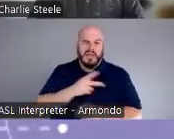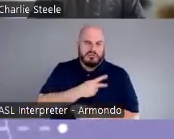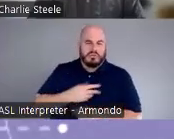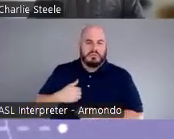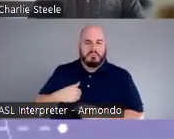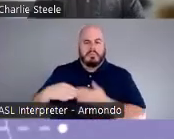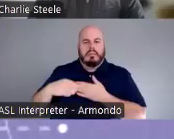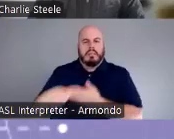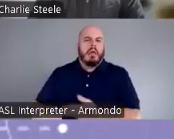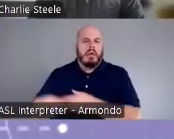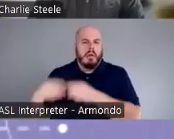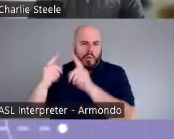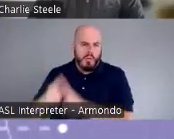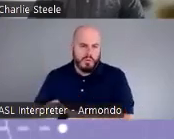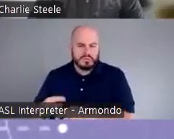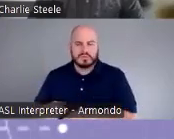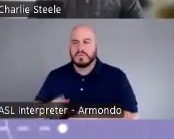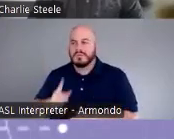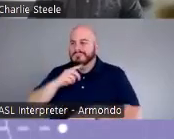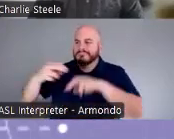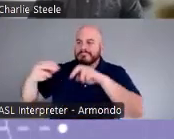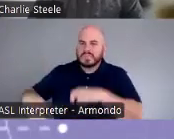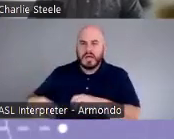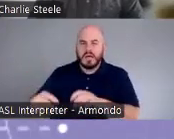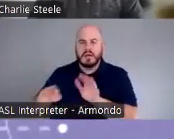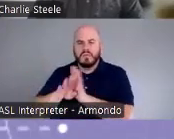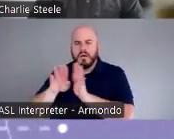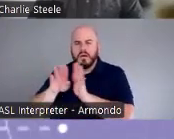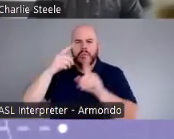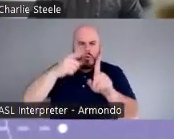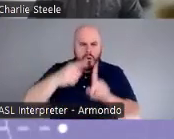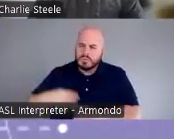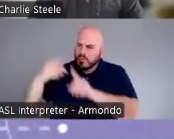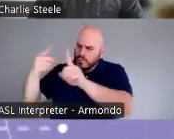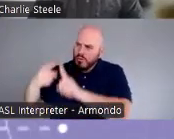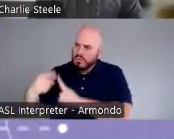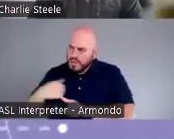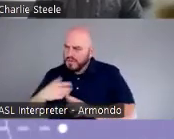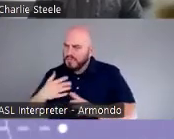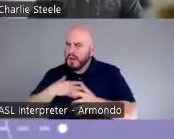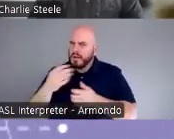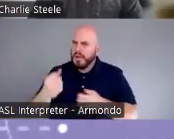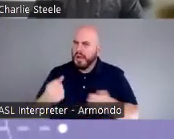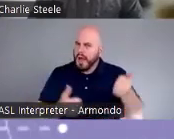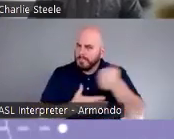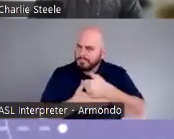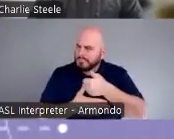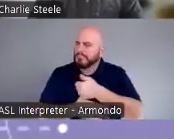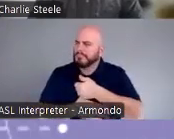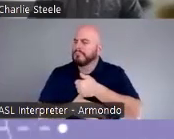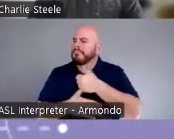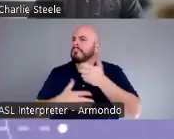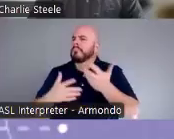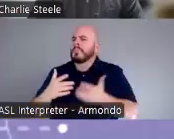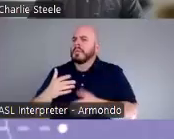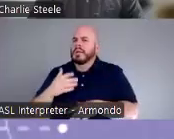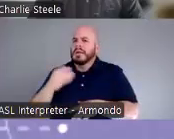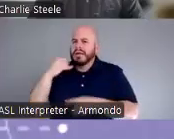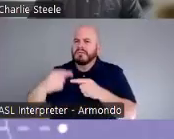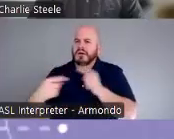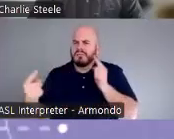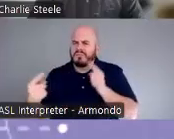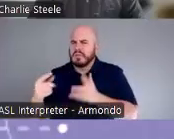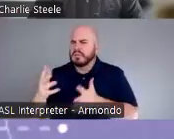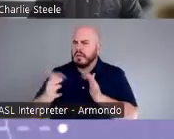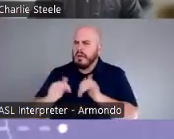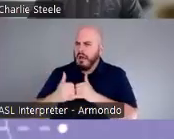would sit down, figure out what the goals on either side are, and how to best reconcile them if they're at odds, or how to